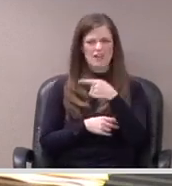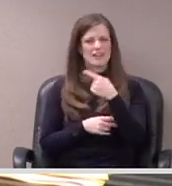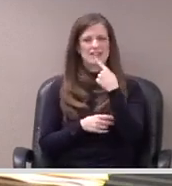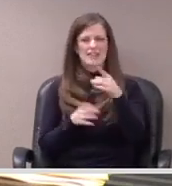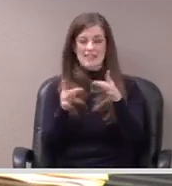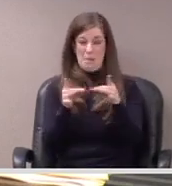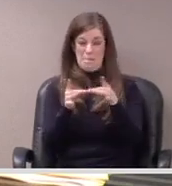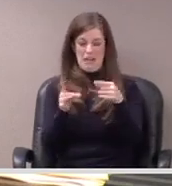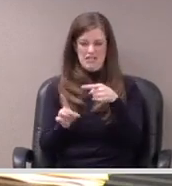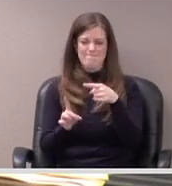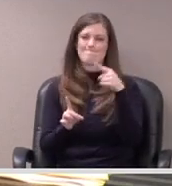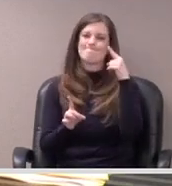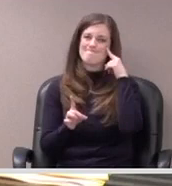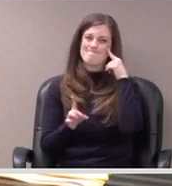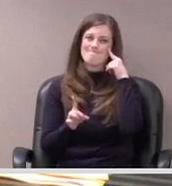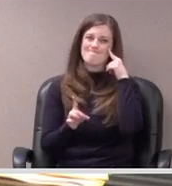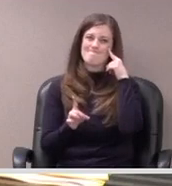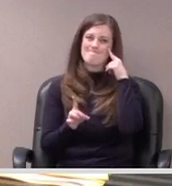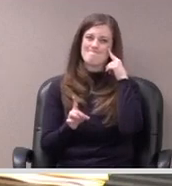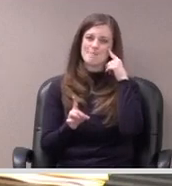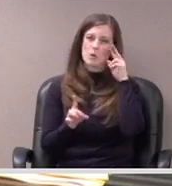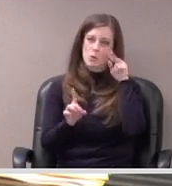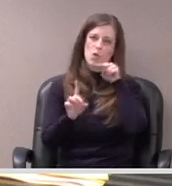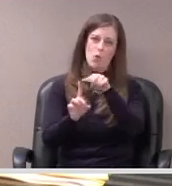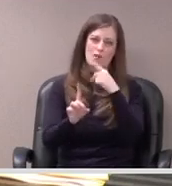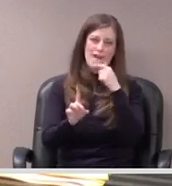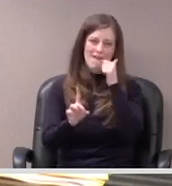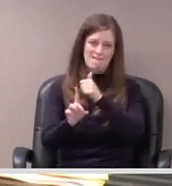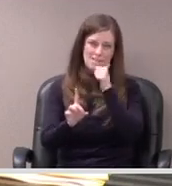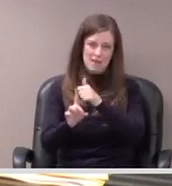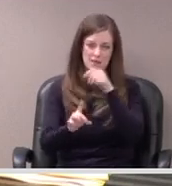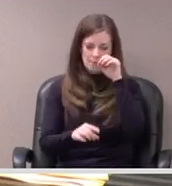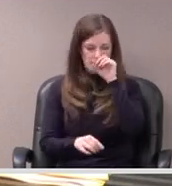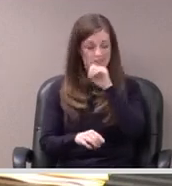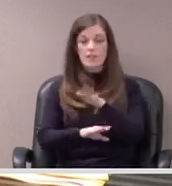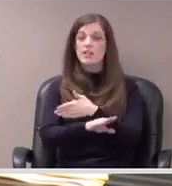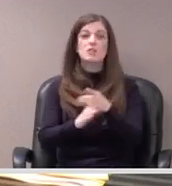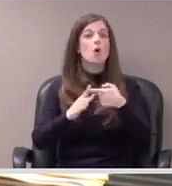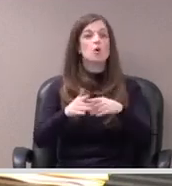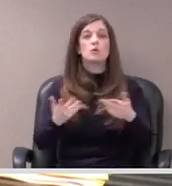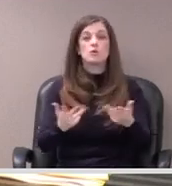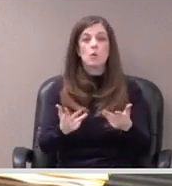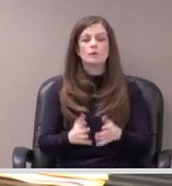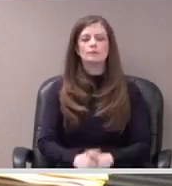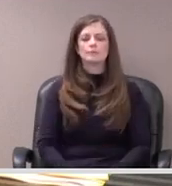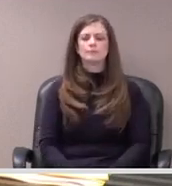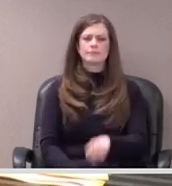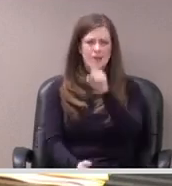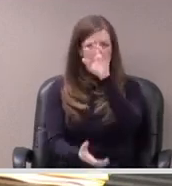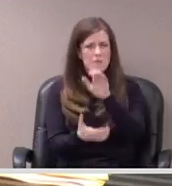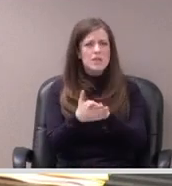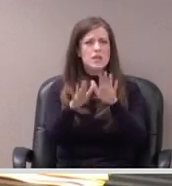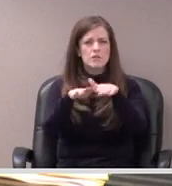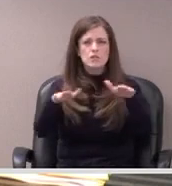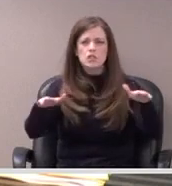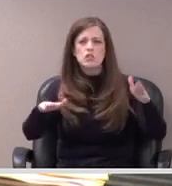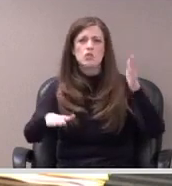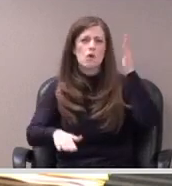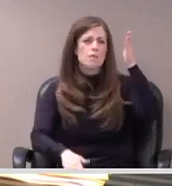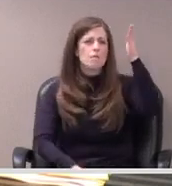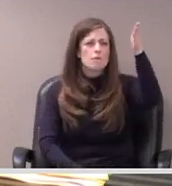the message that I think we stand for every day. The song starts, "I believe the children are our